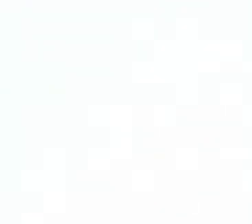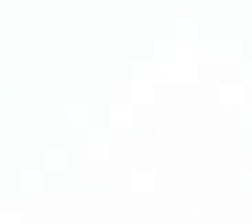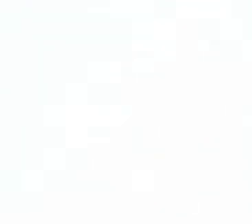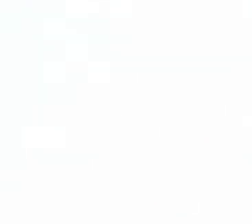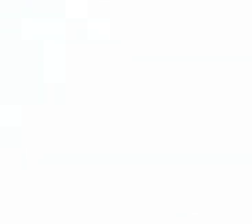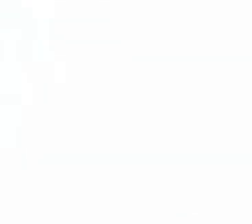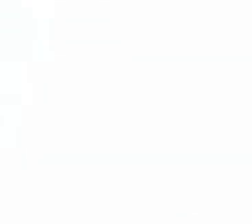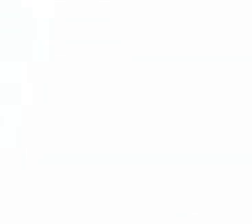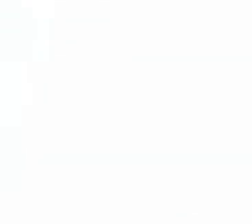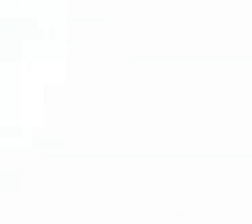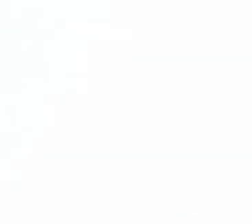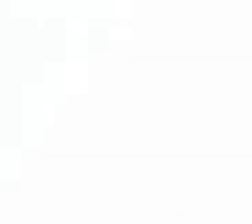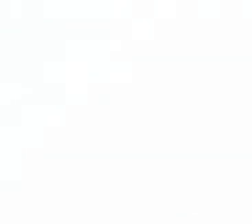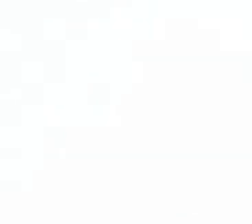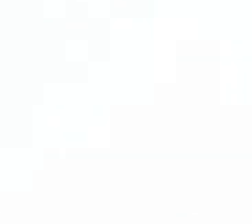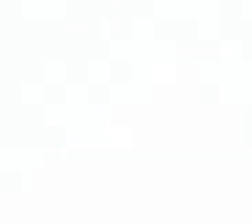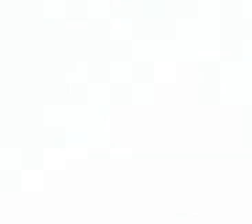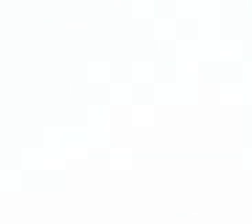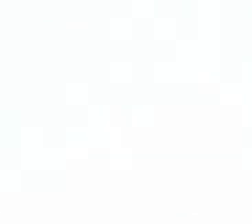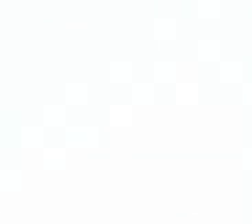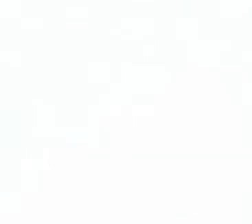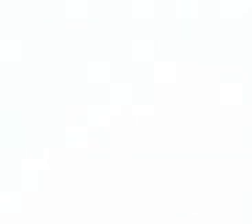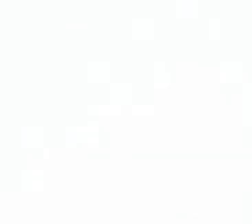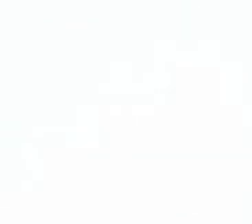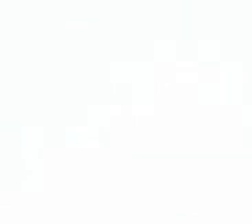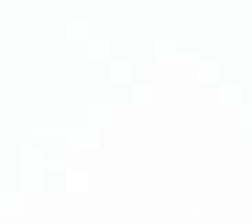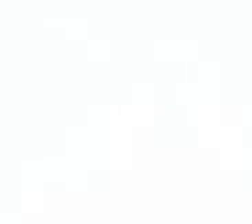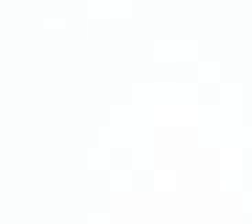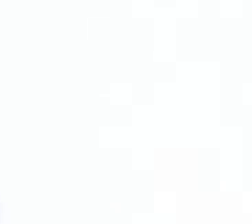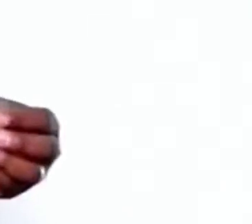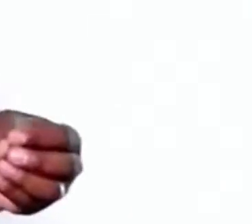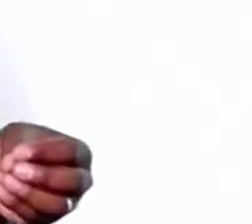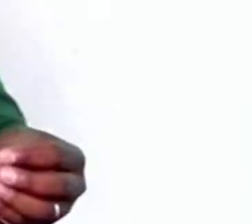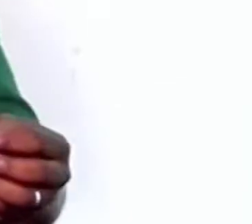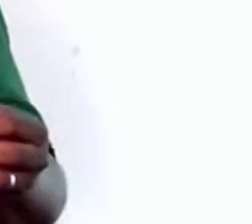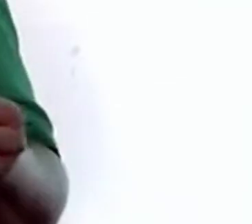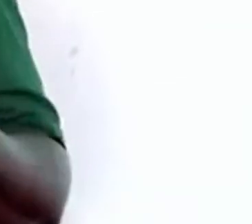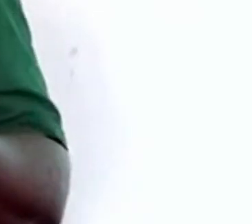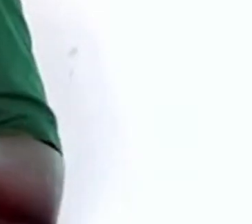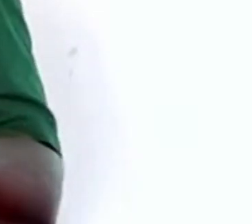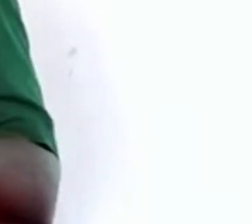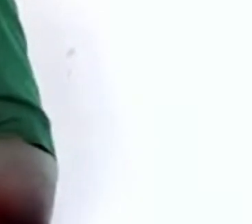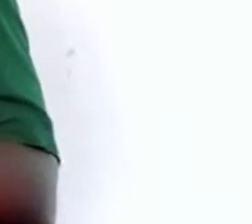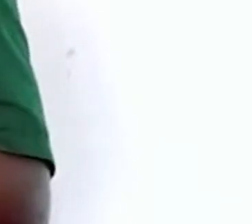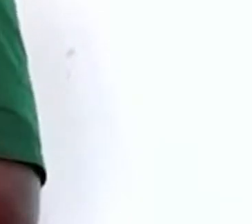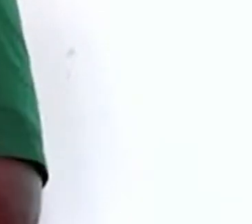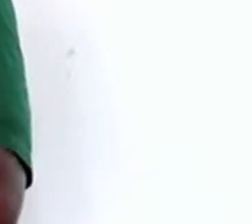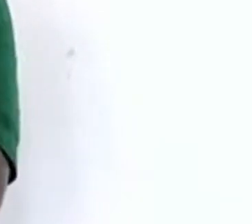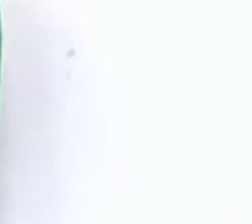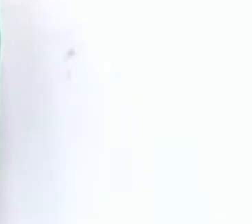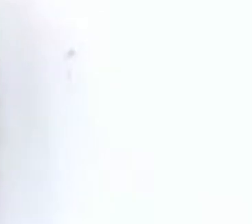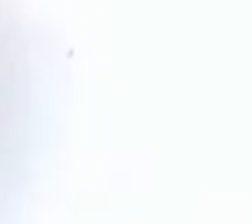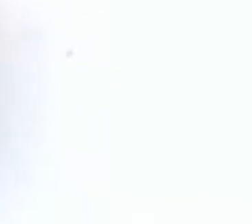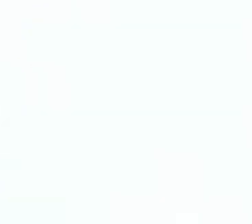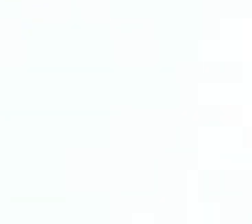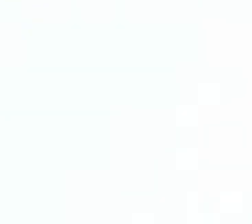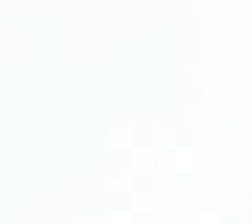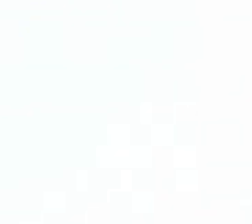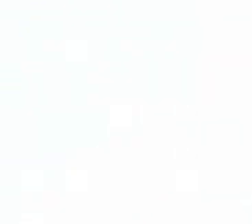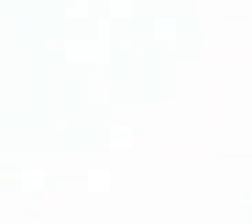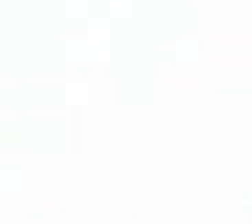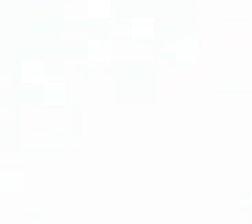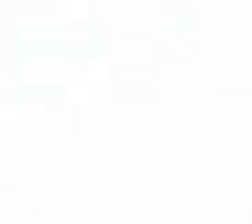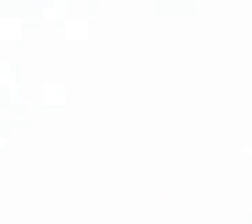realization to say in order for us to succeed in our conservation agenda, there has to be the care for the human